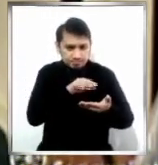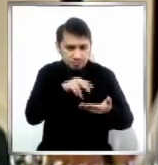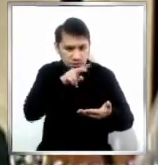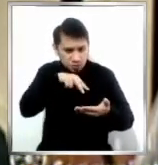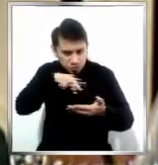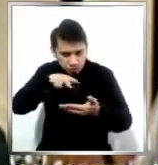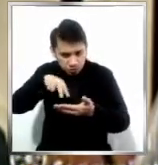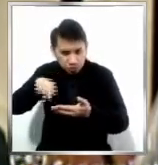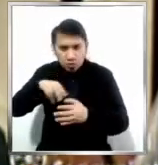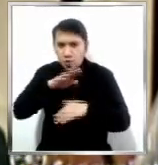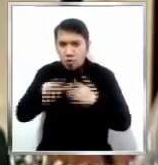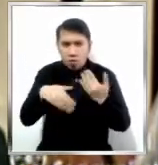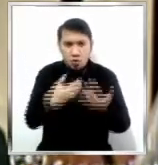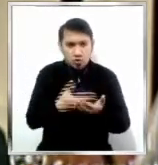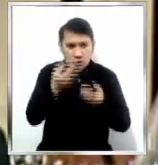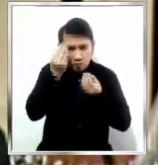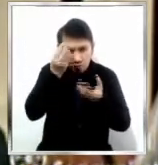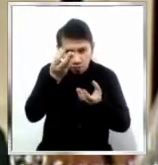gathered through